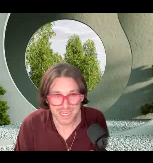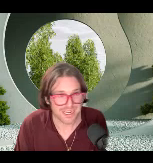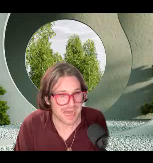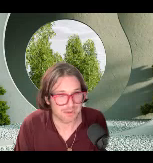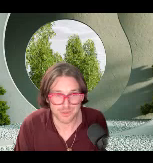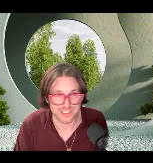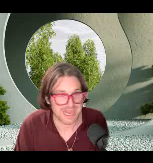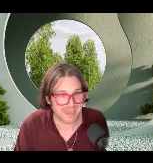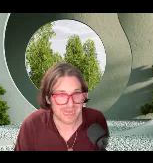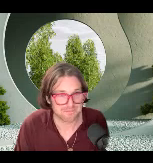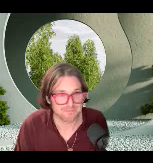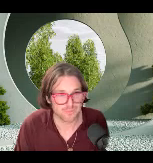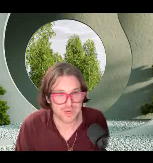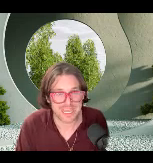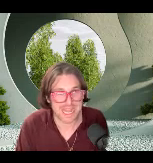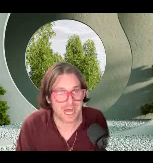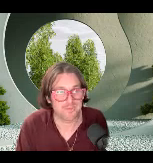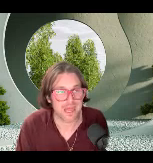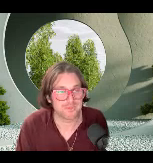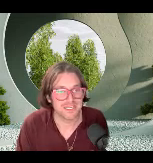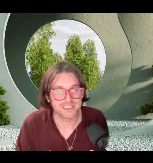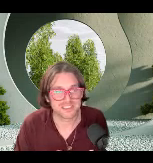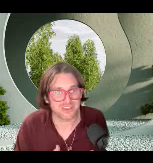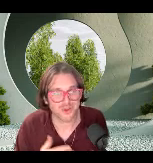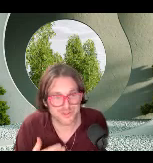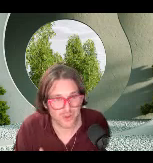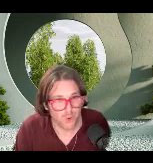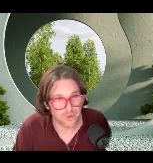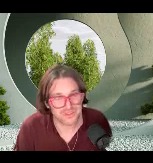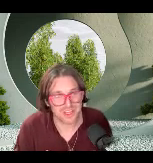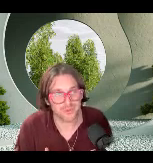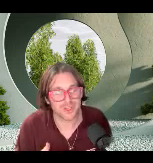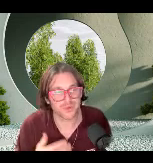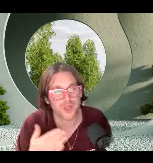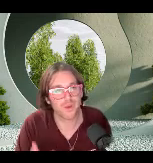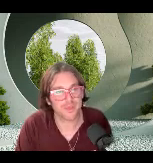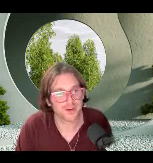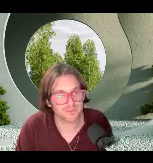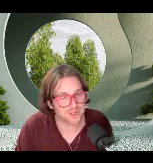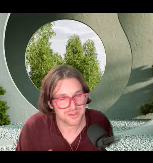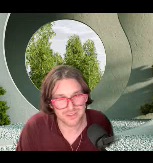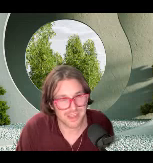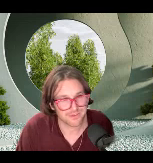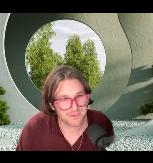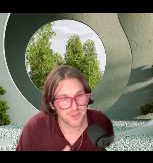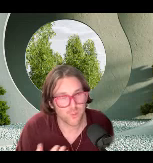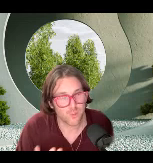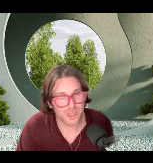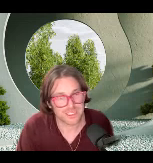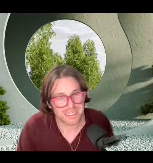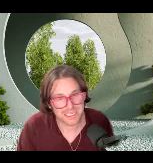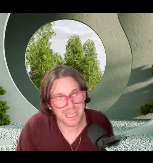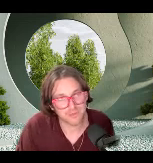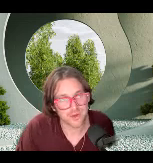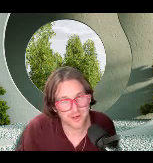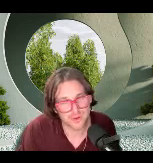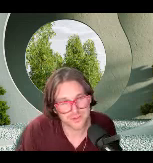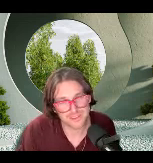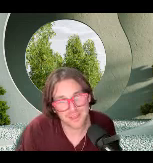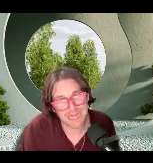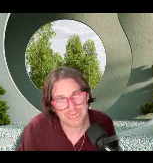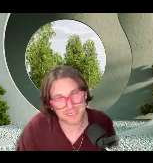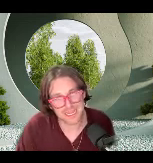learners, we cannot bridge that gap. We can't help them set those goals if we don't know what their personal life would